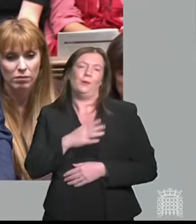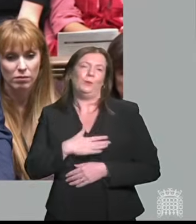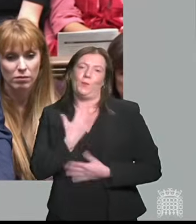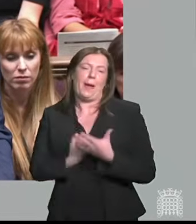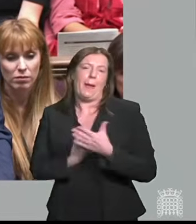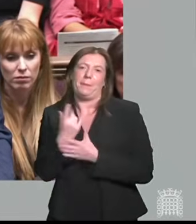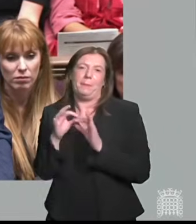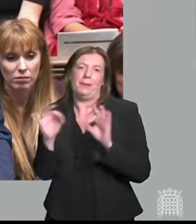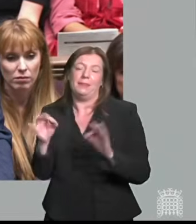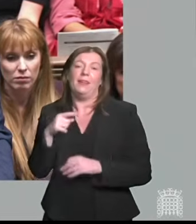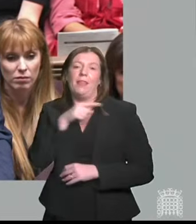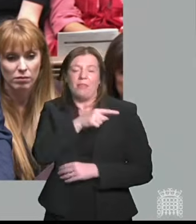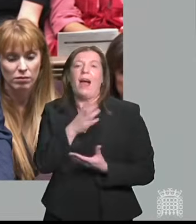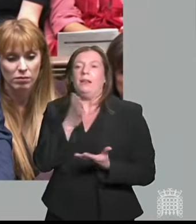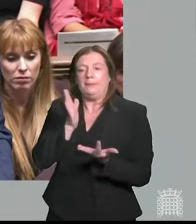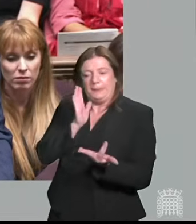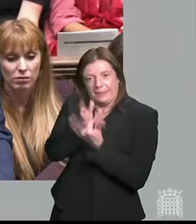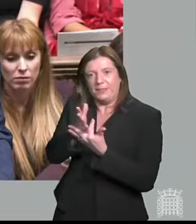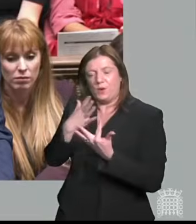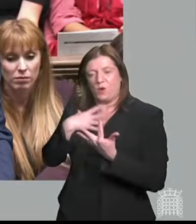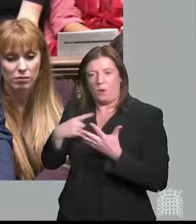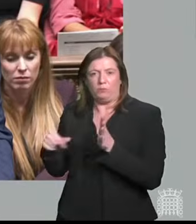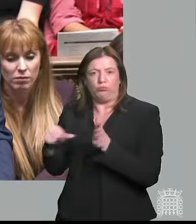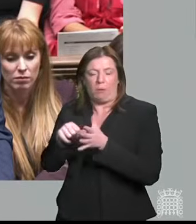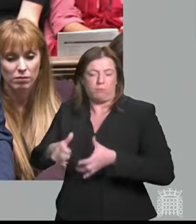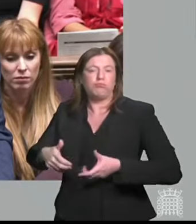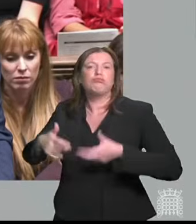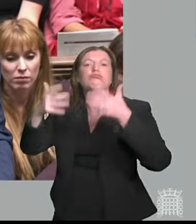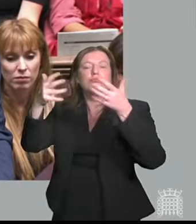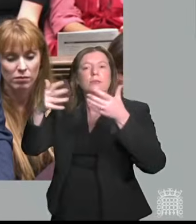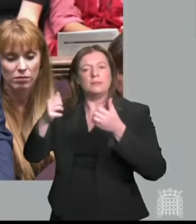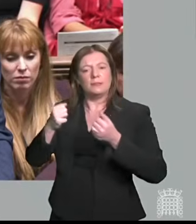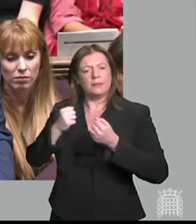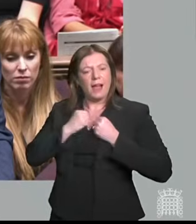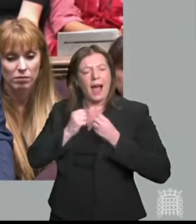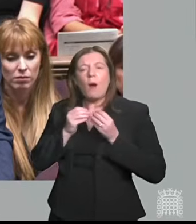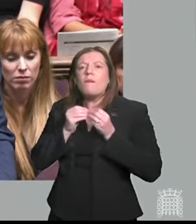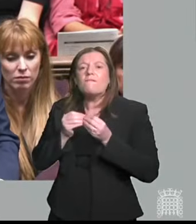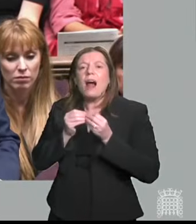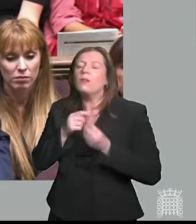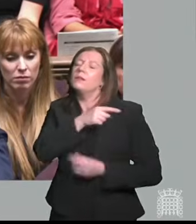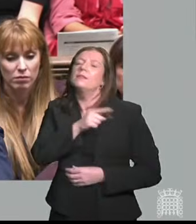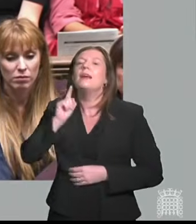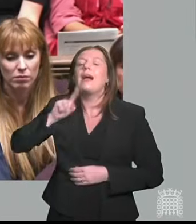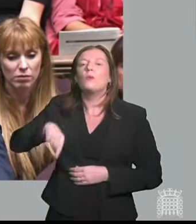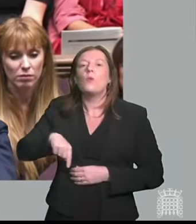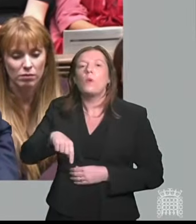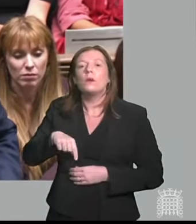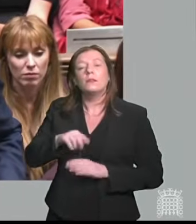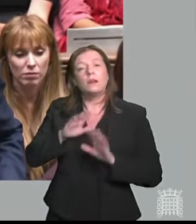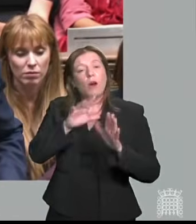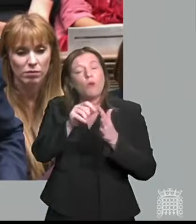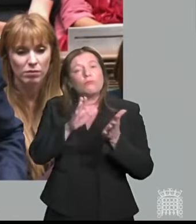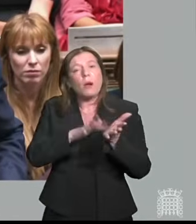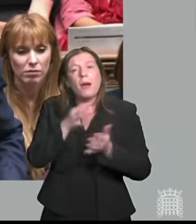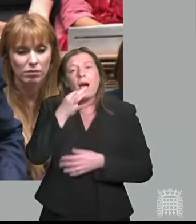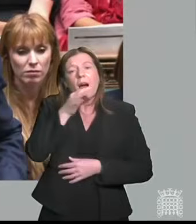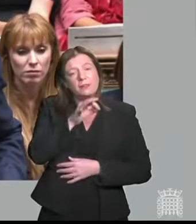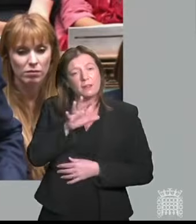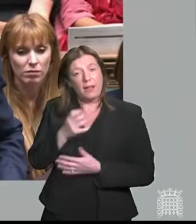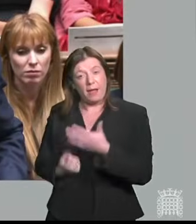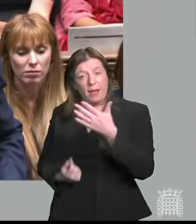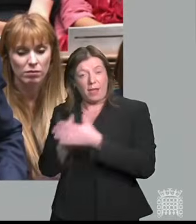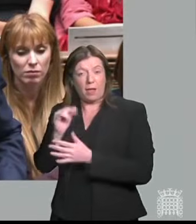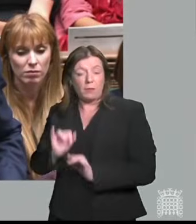us to become divided and to abandon our values. Does the Prime Minister agree that during this grave